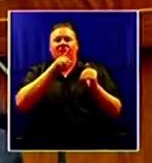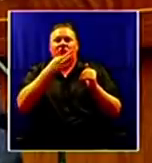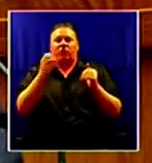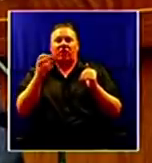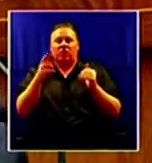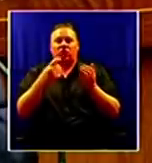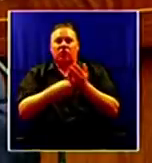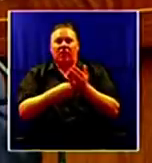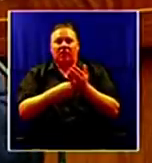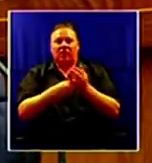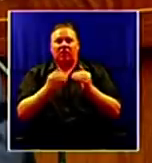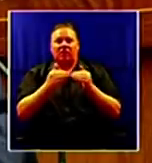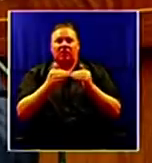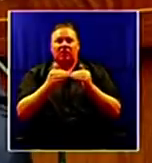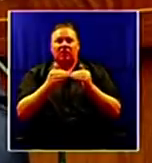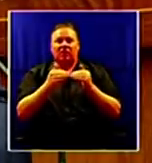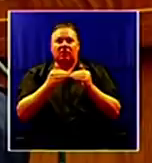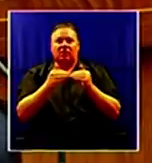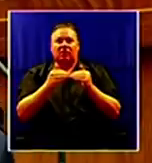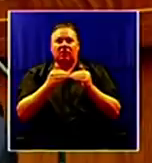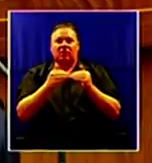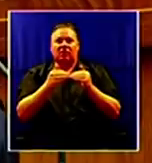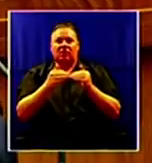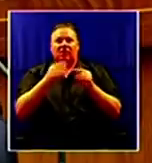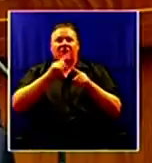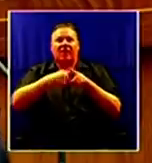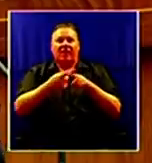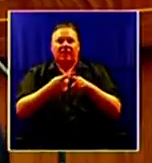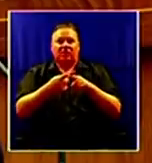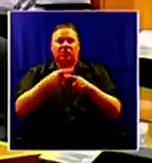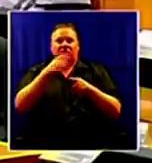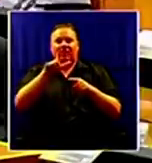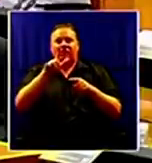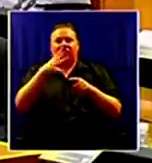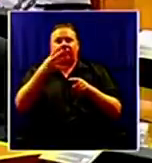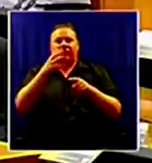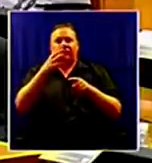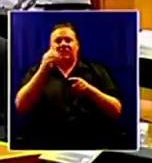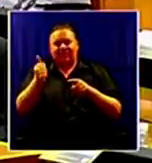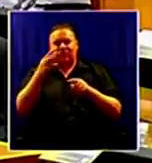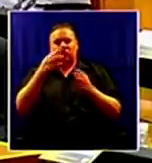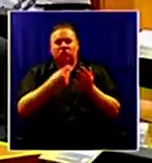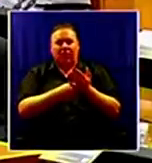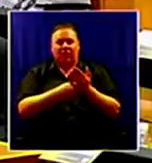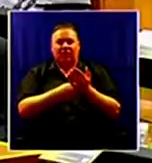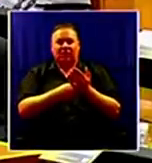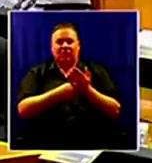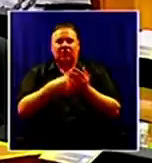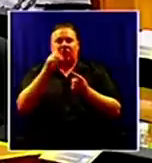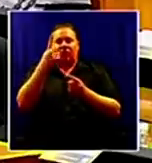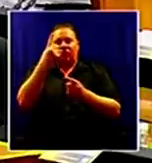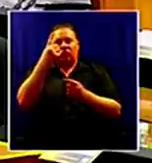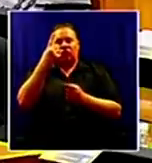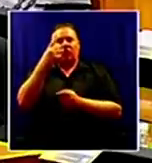87,300 rand, you will have at least an extra 756 rand in your pocket as of the 1st of March